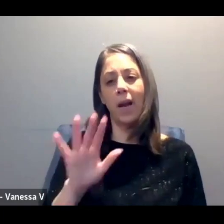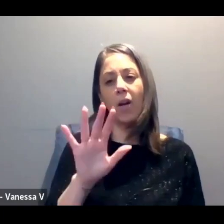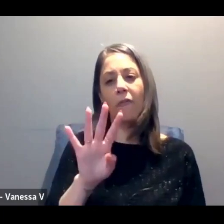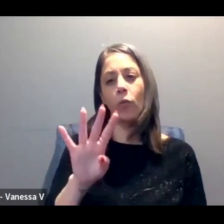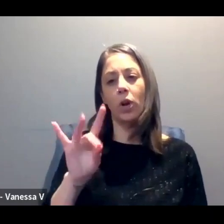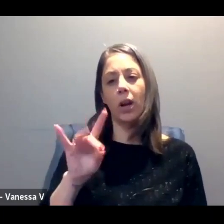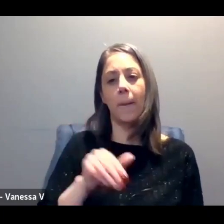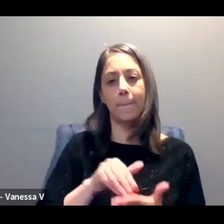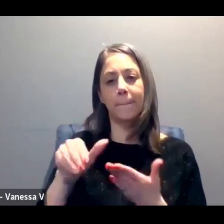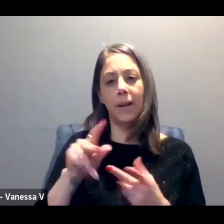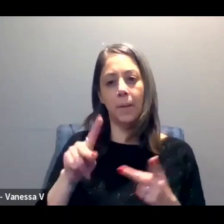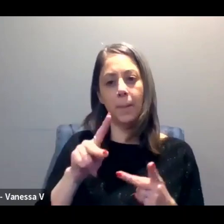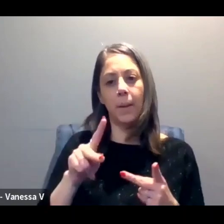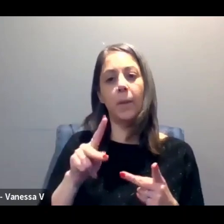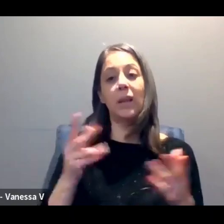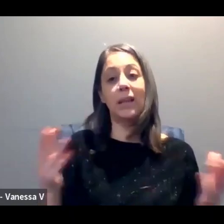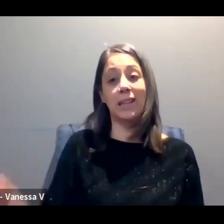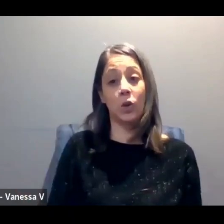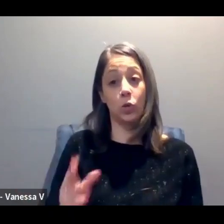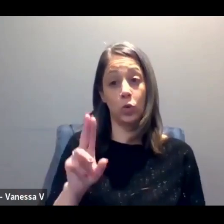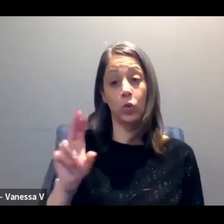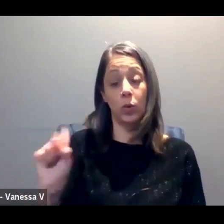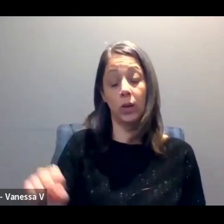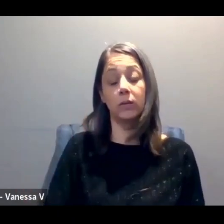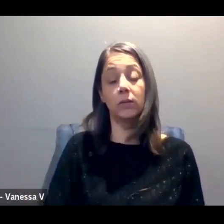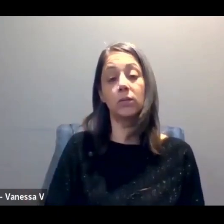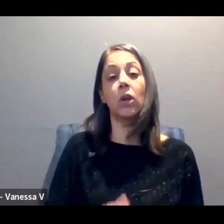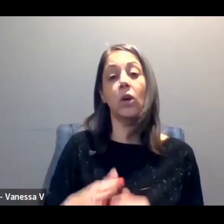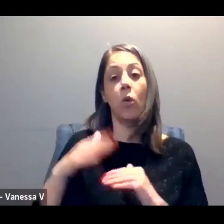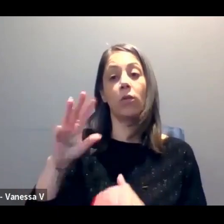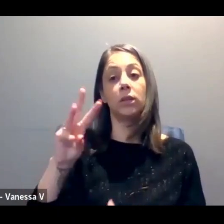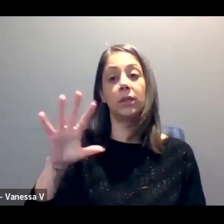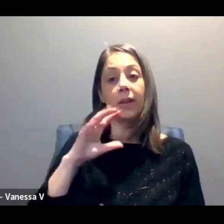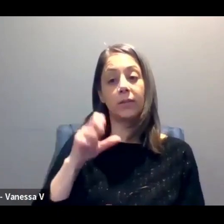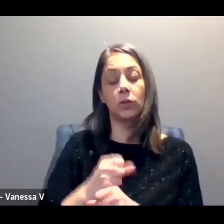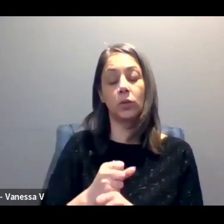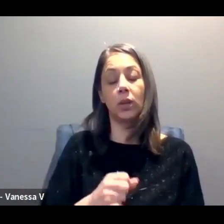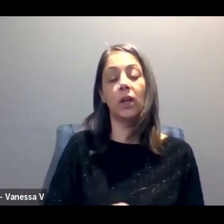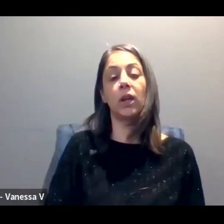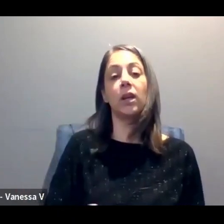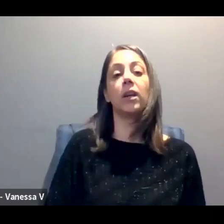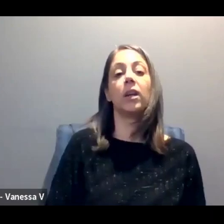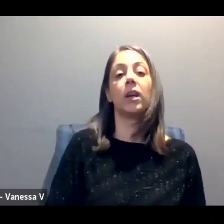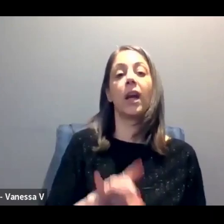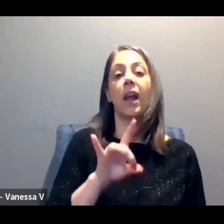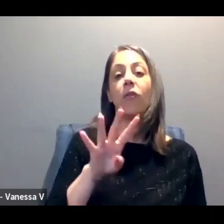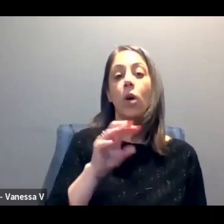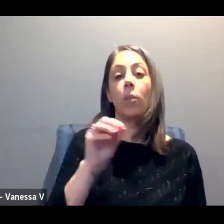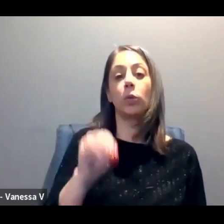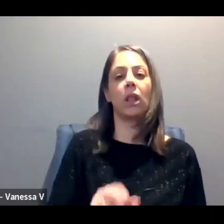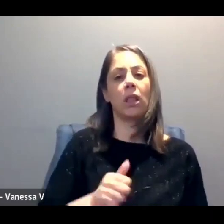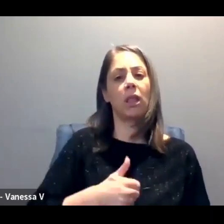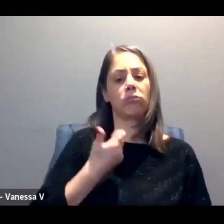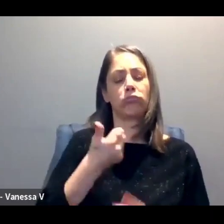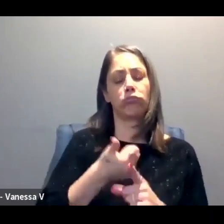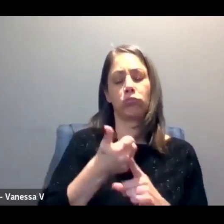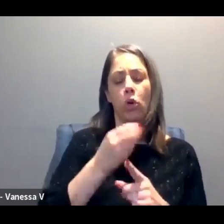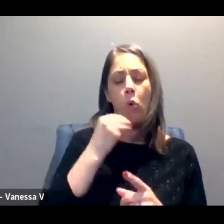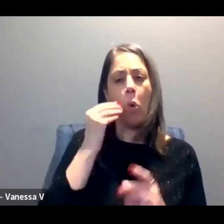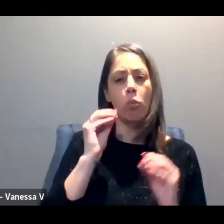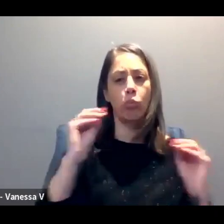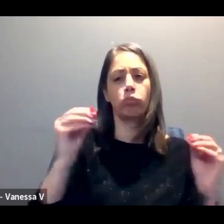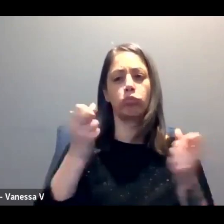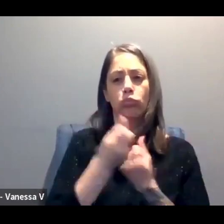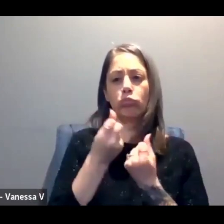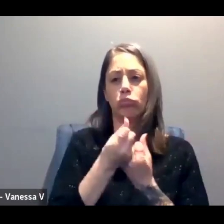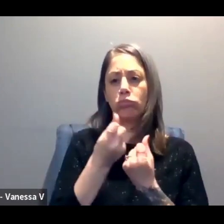age 65 in the US, and 84% live in their own homes and are not receiving any supports, formal supports,